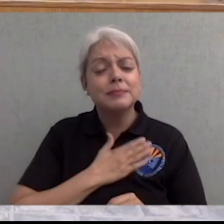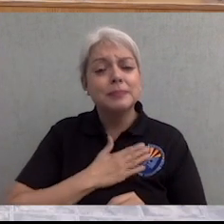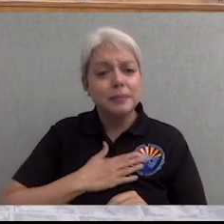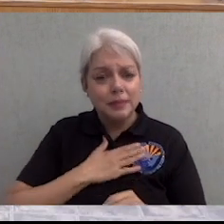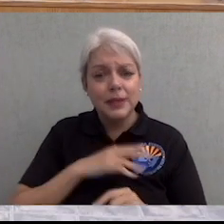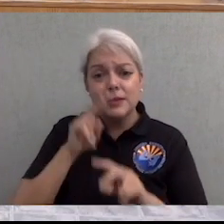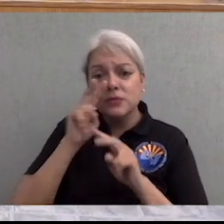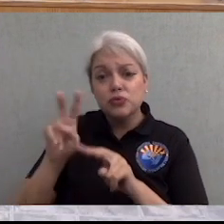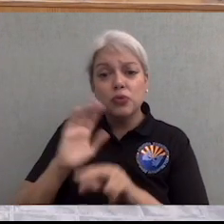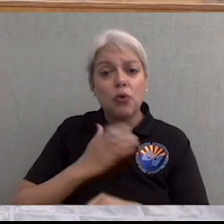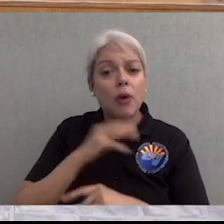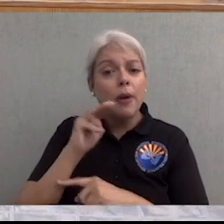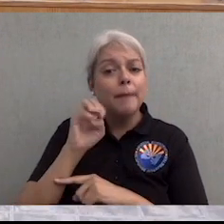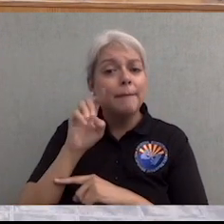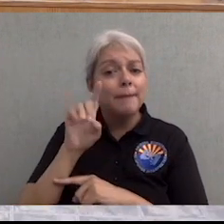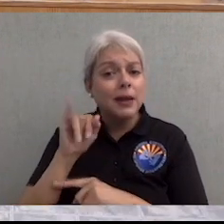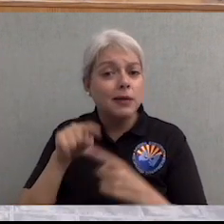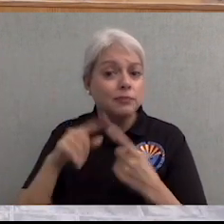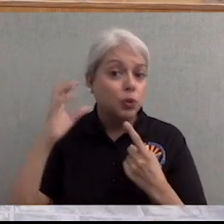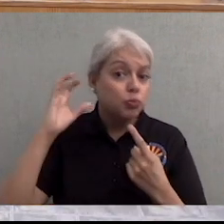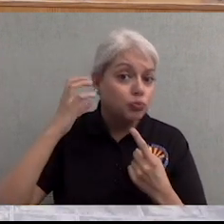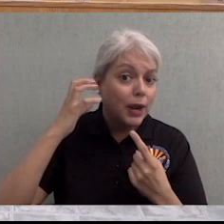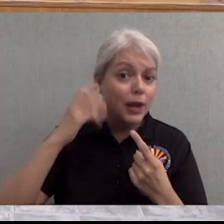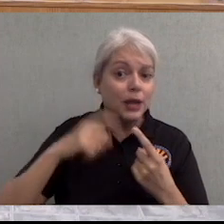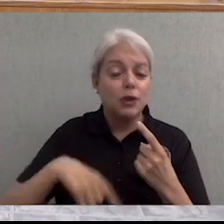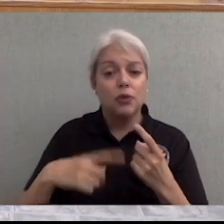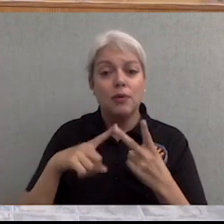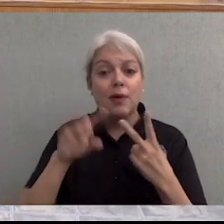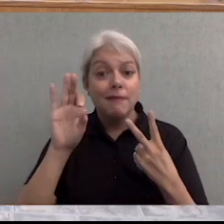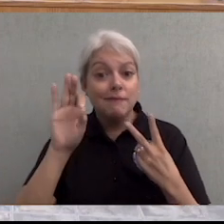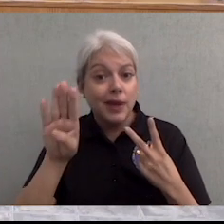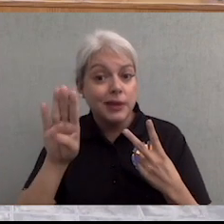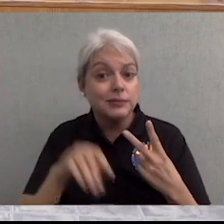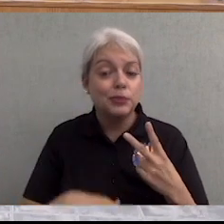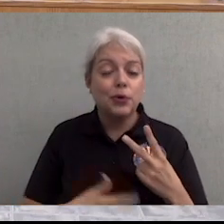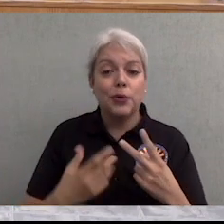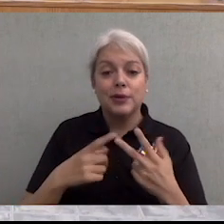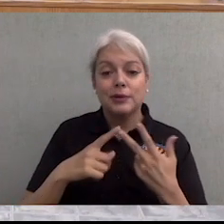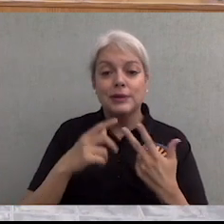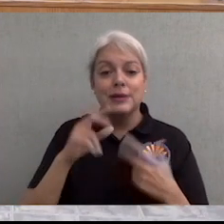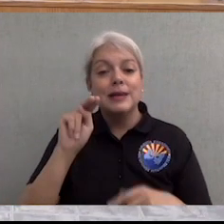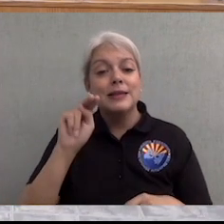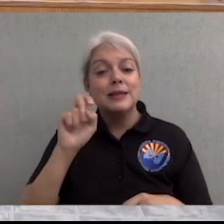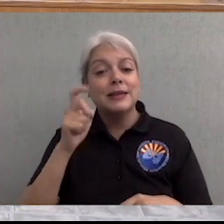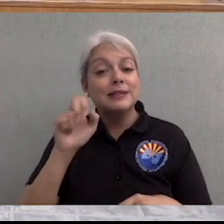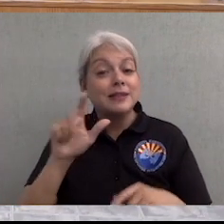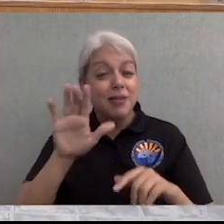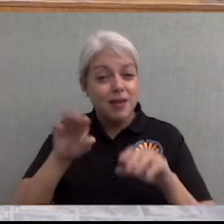radio station to Facebook to our Nixel mass messaging system to